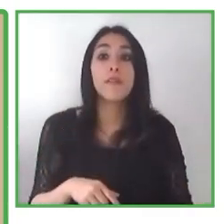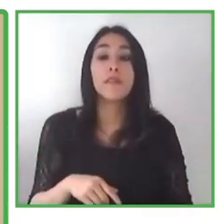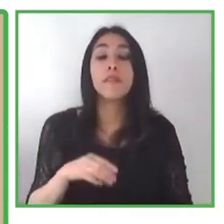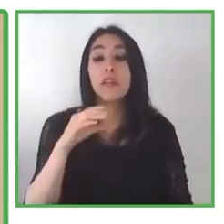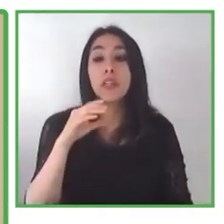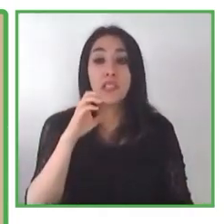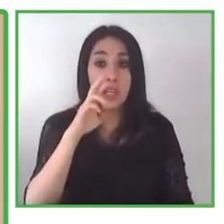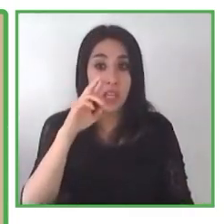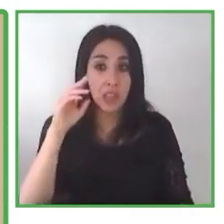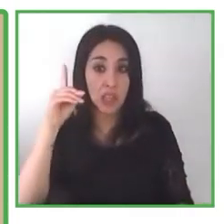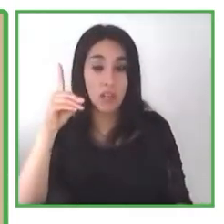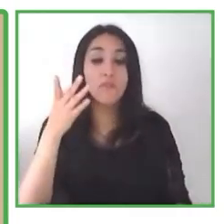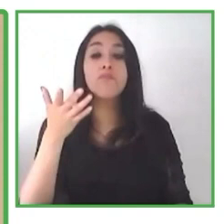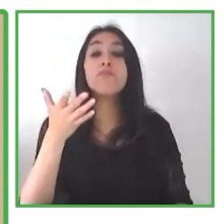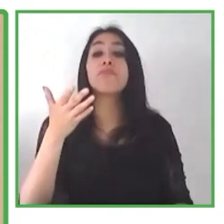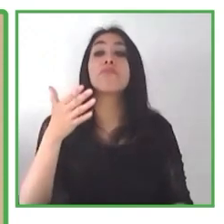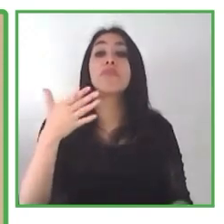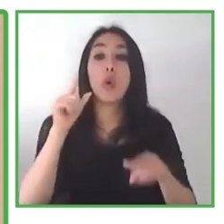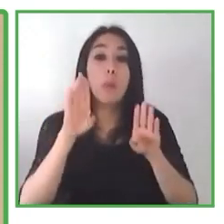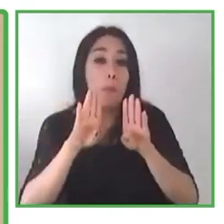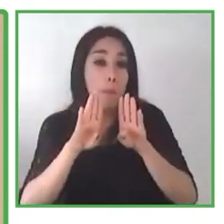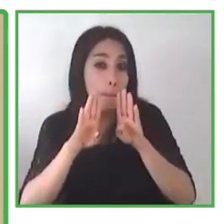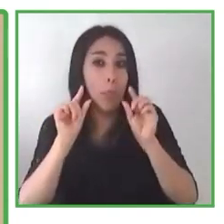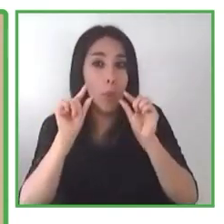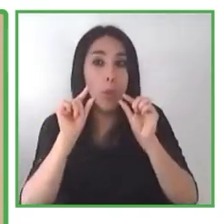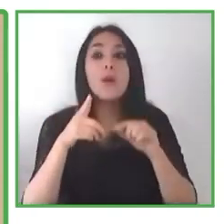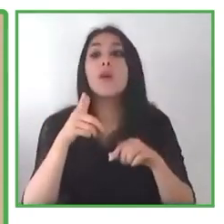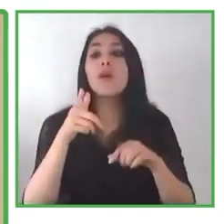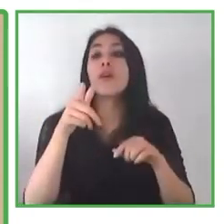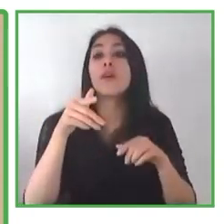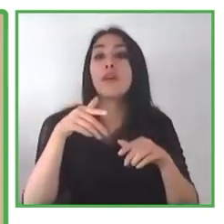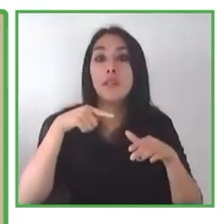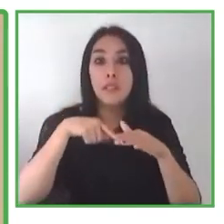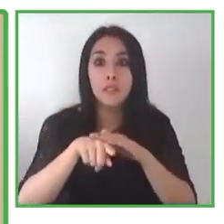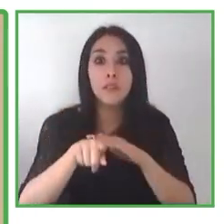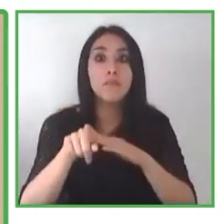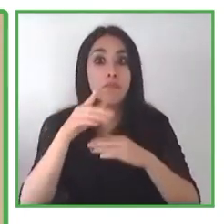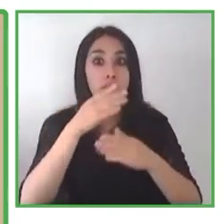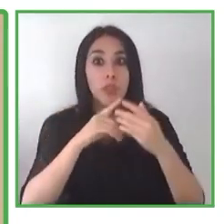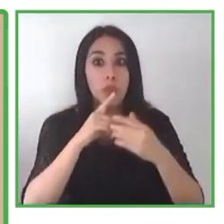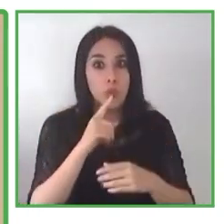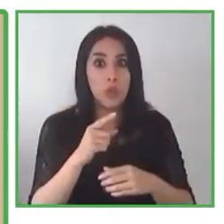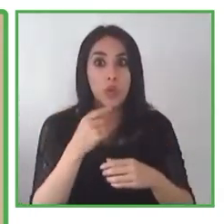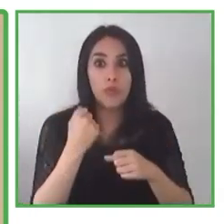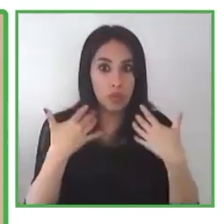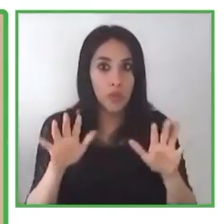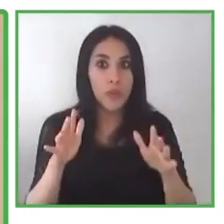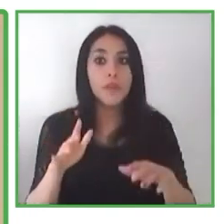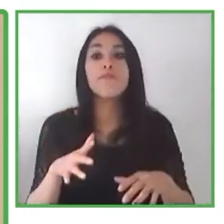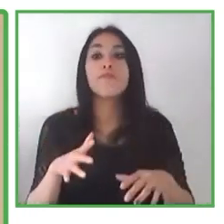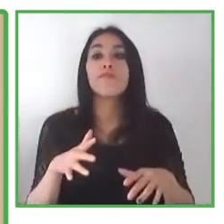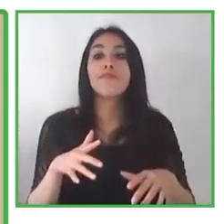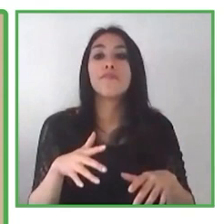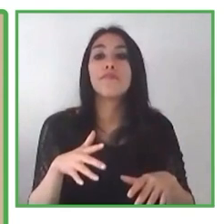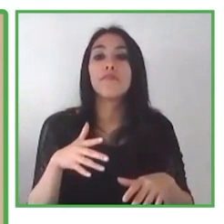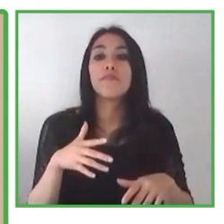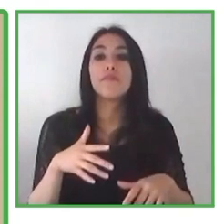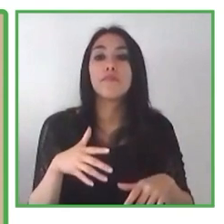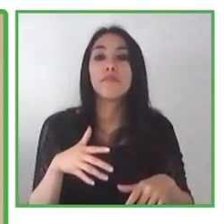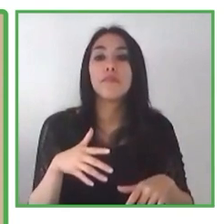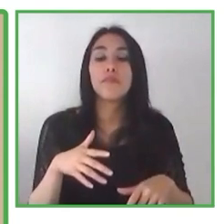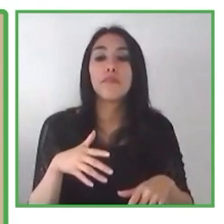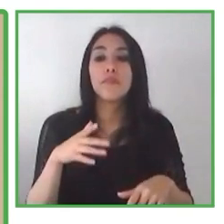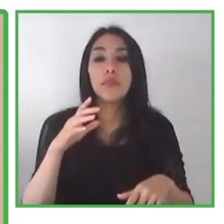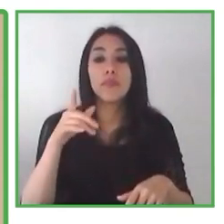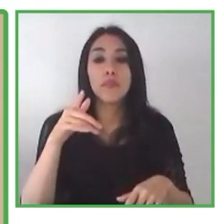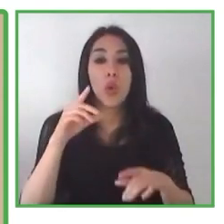continuous training. It also calls for taking the steps for helping people with disabilities so they have an effective access